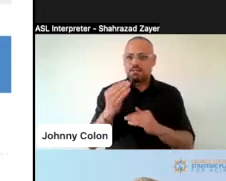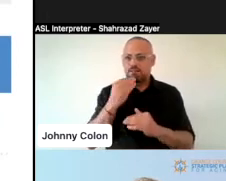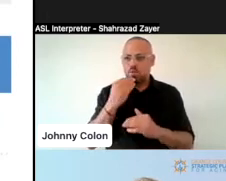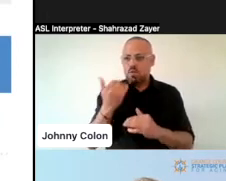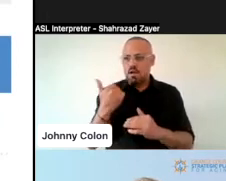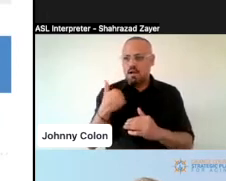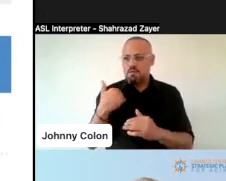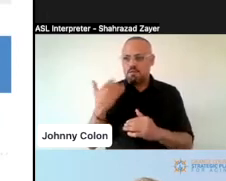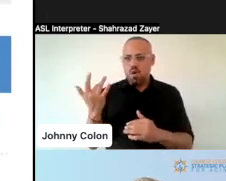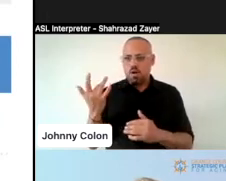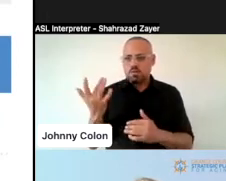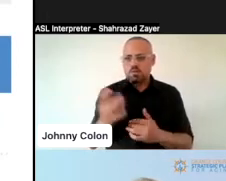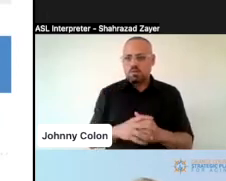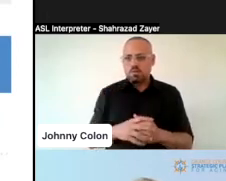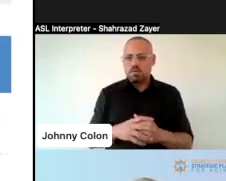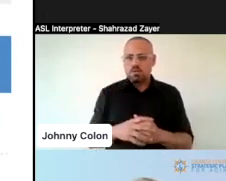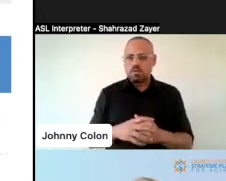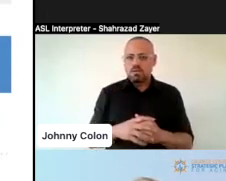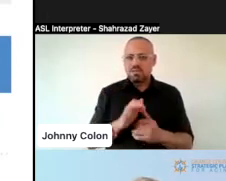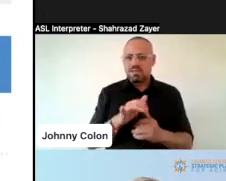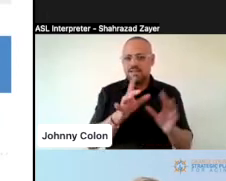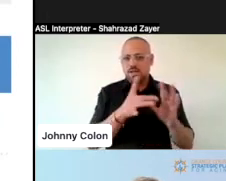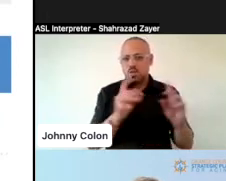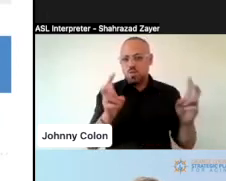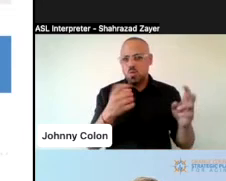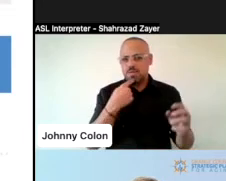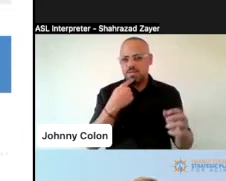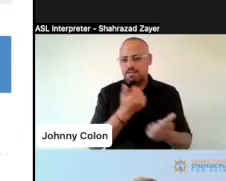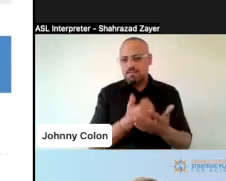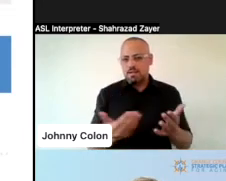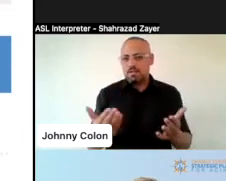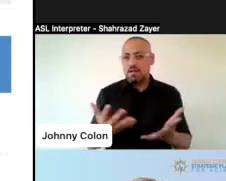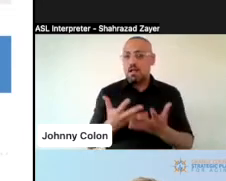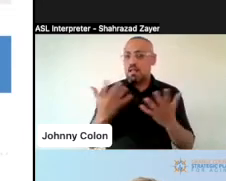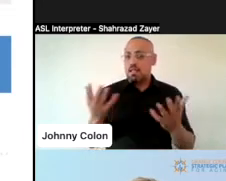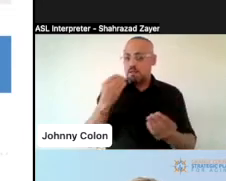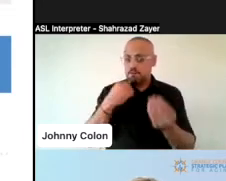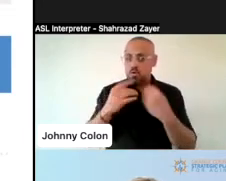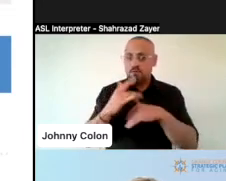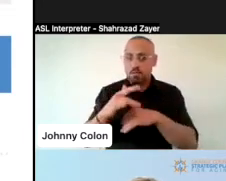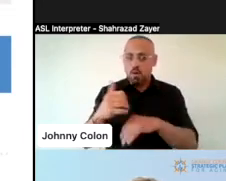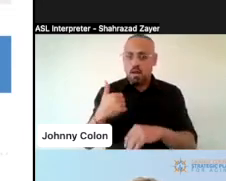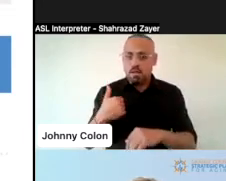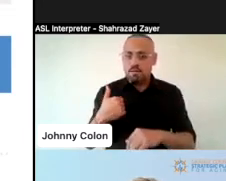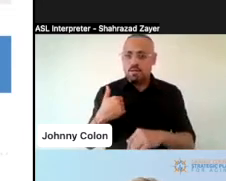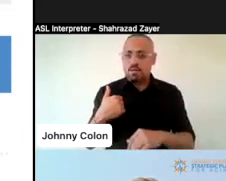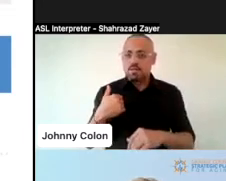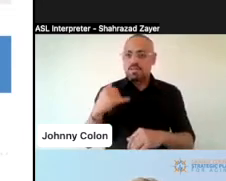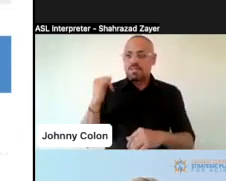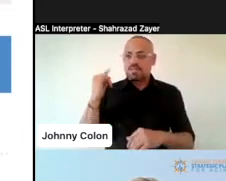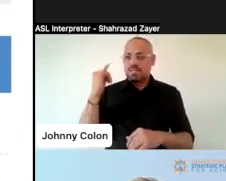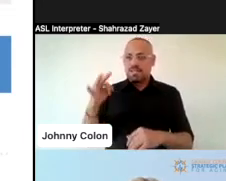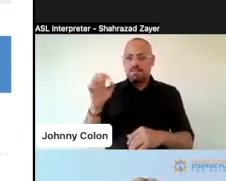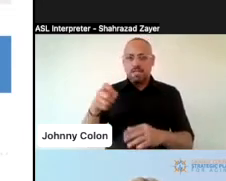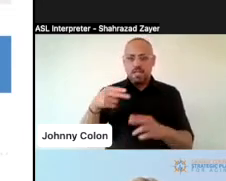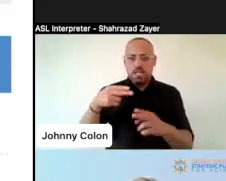have. This quote sort of says it all. There's a lot of food available, but if you have to cut it up